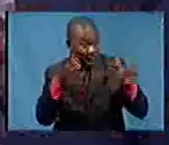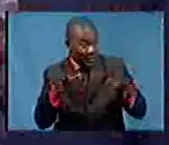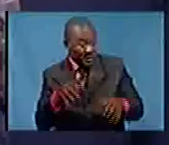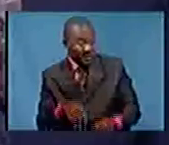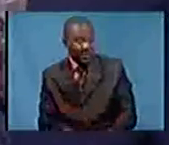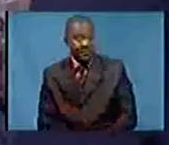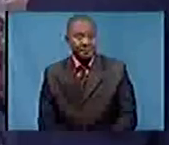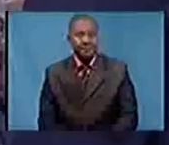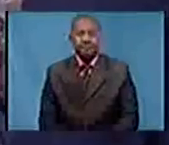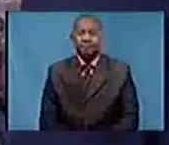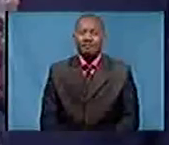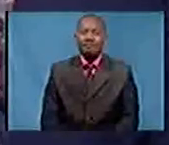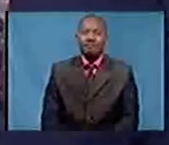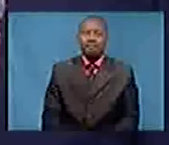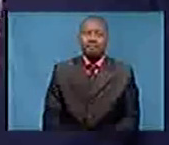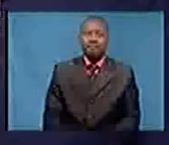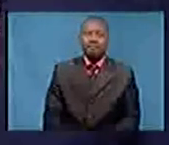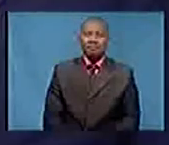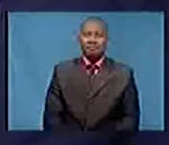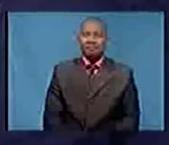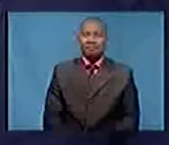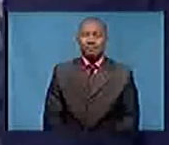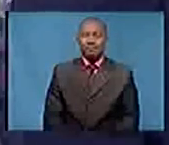My Lord, Mrs. Akutobamfu